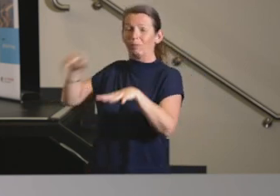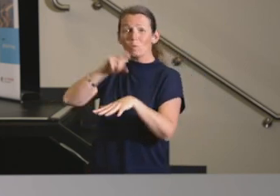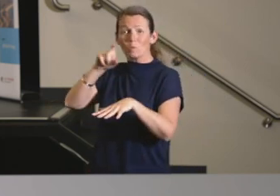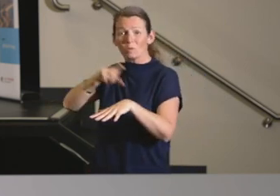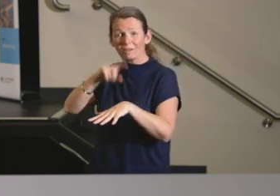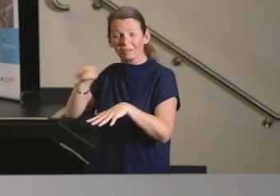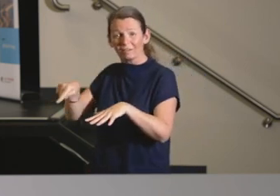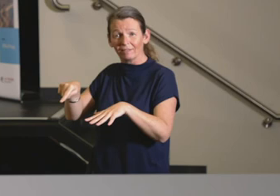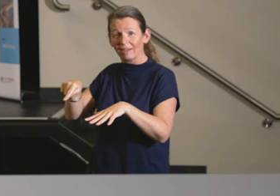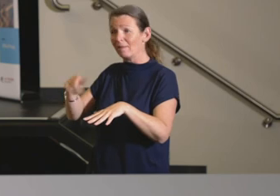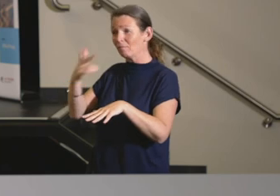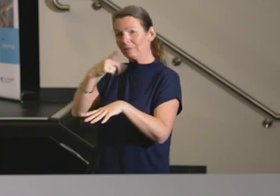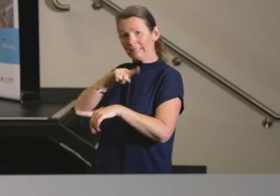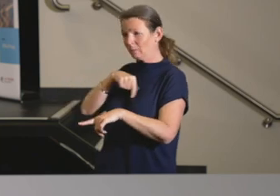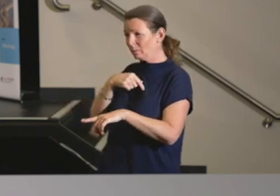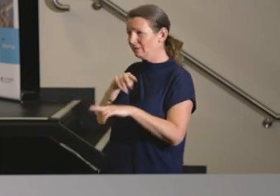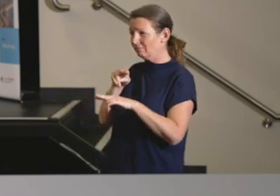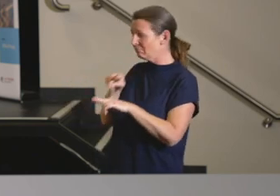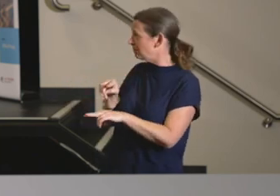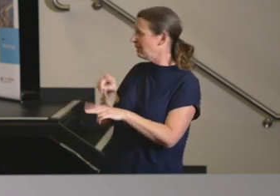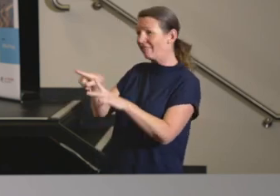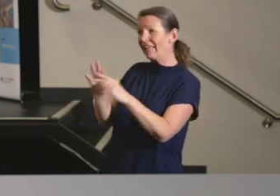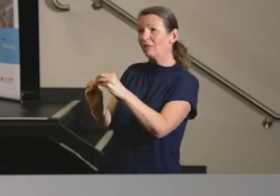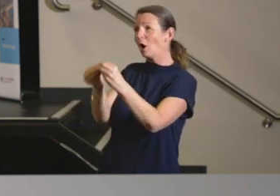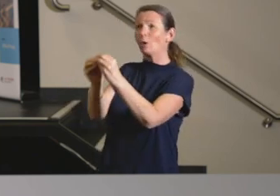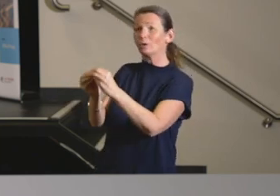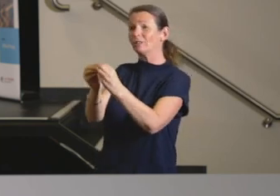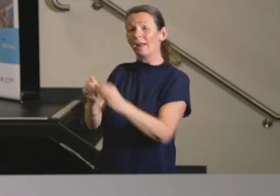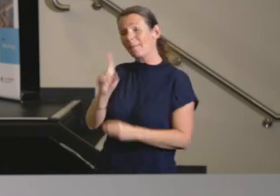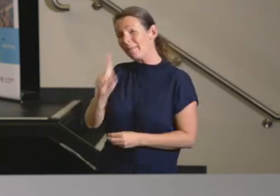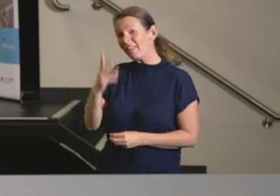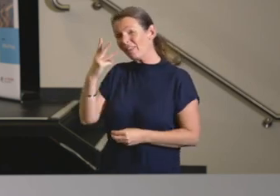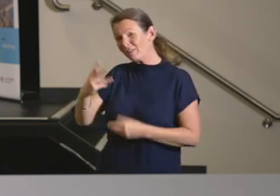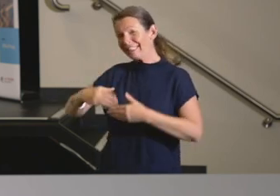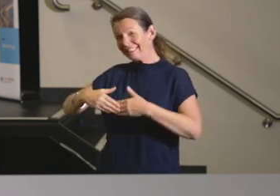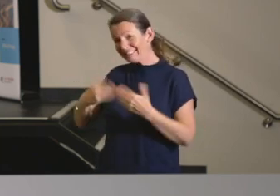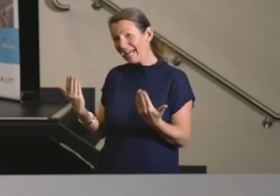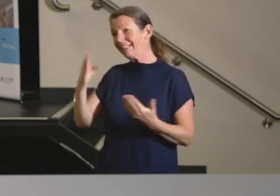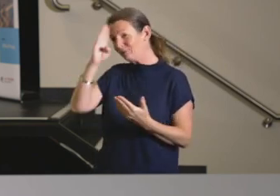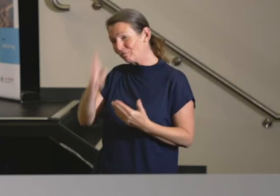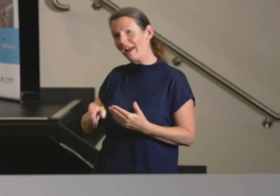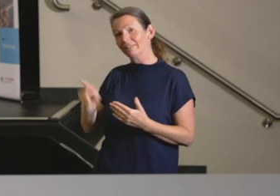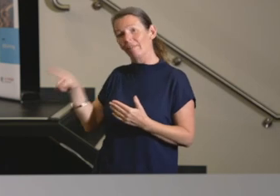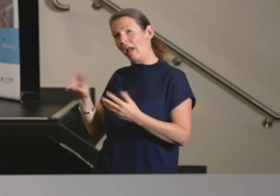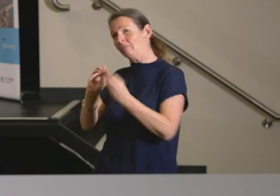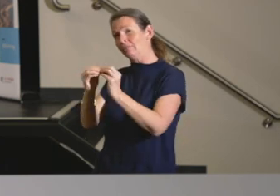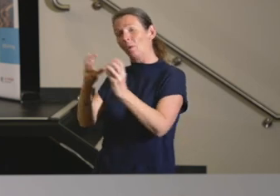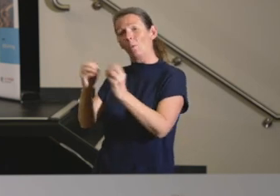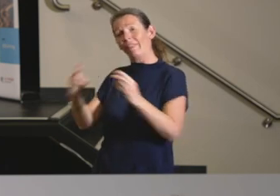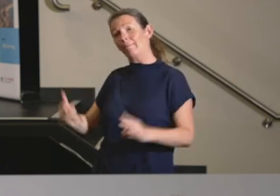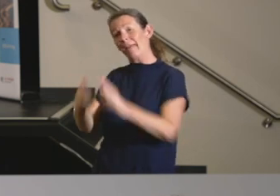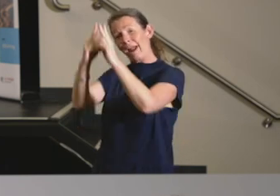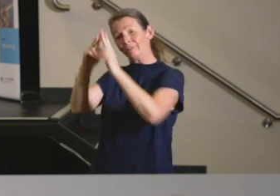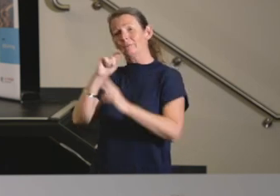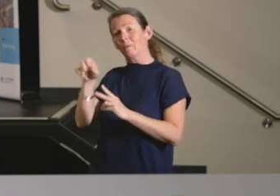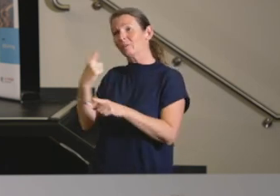if we were there to watch them in Paris, and they negotiated for 3 days straight to ensure that the Paris Agreement would include that 1.5